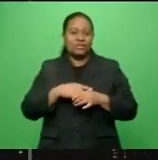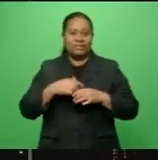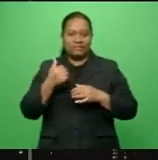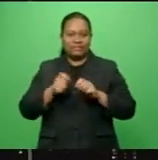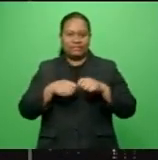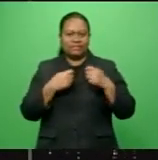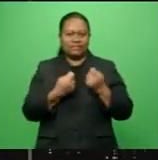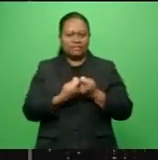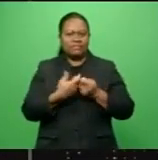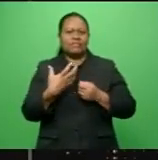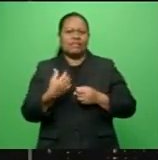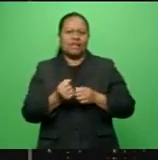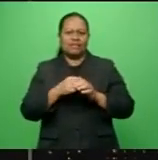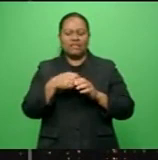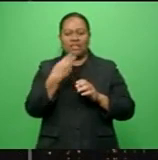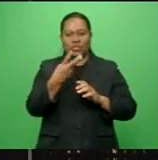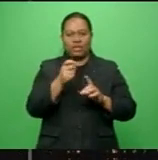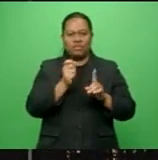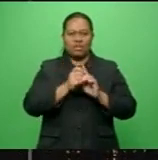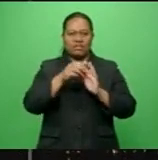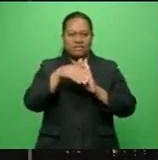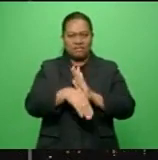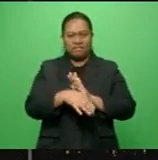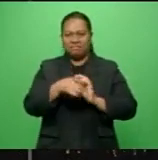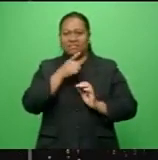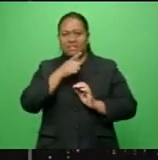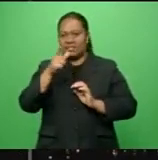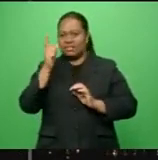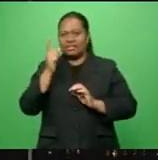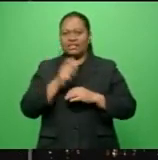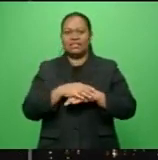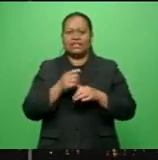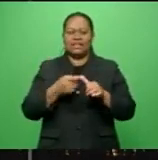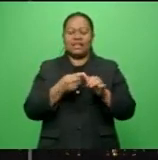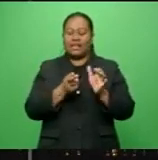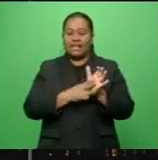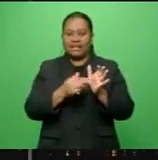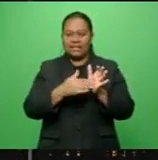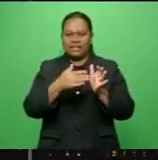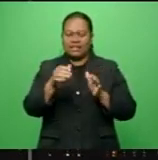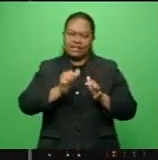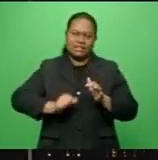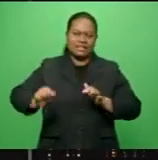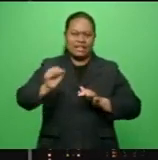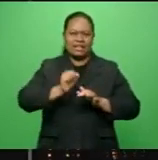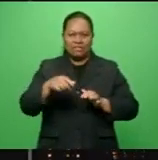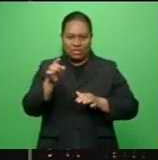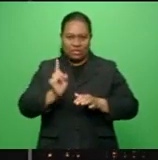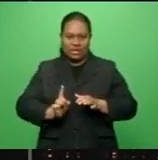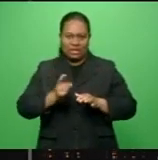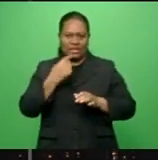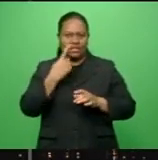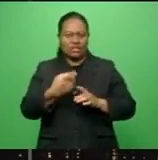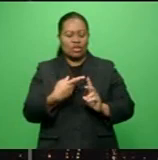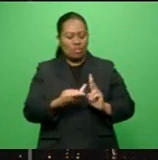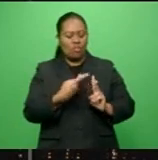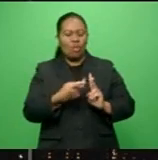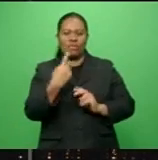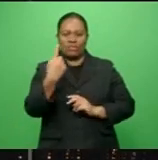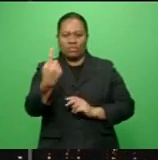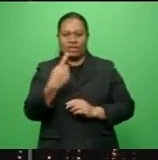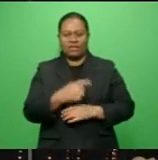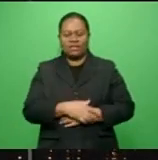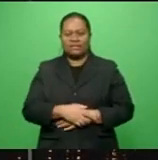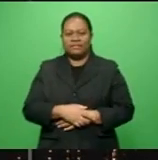failed to get the maximum 3 points on offer against Lautoka at the NZ Stadium today. The Vodafone Premier League game ended in a 1-1 draw.